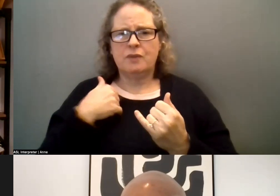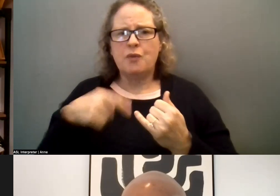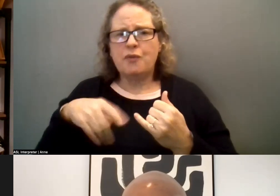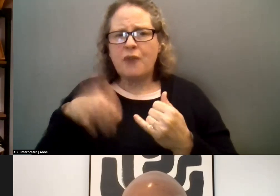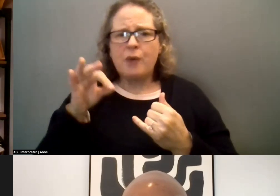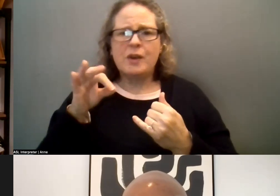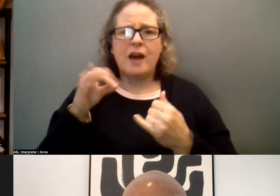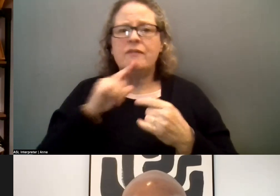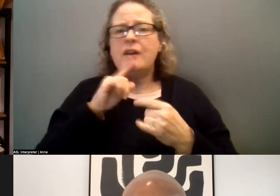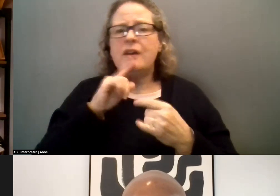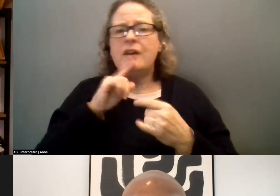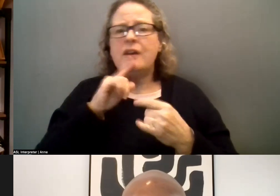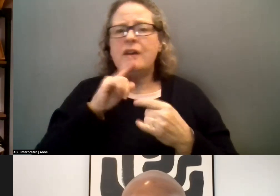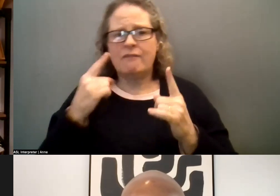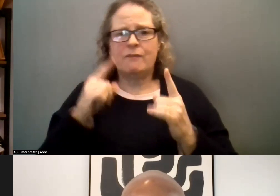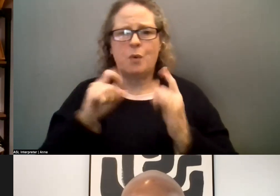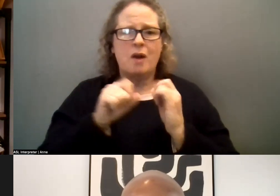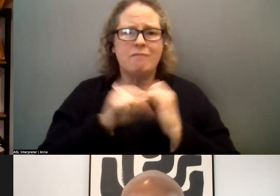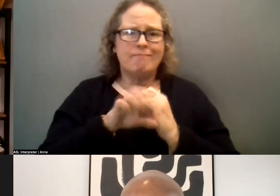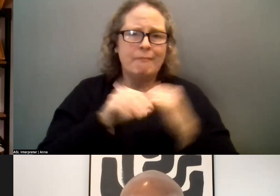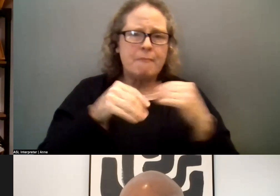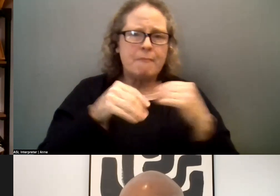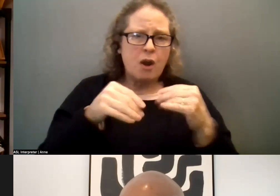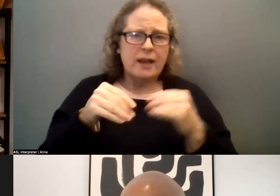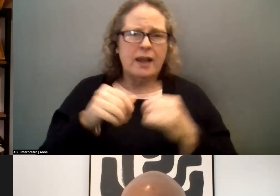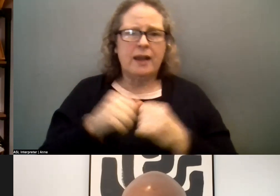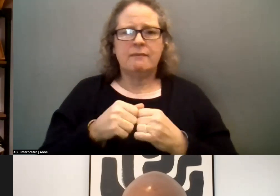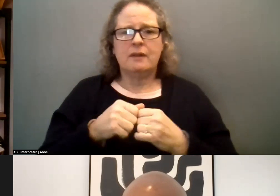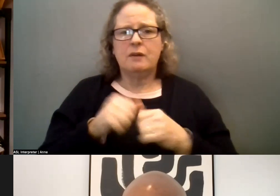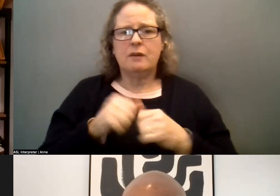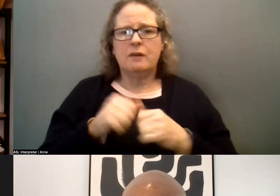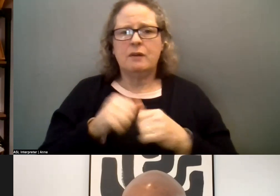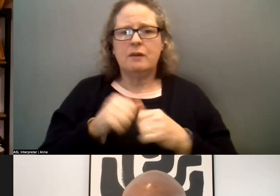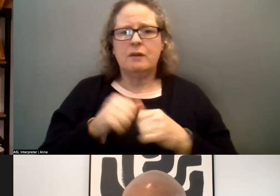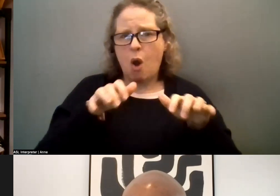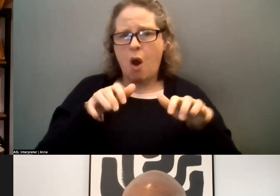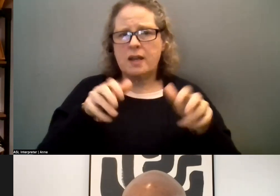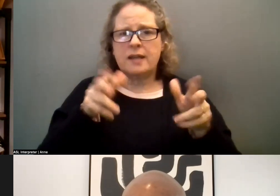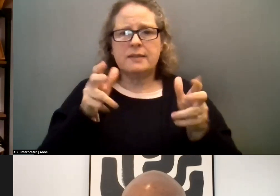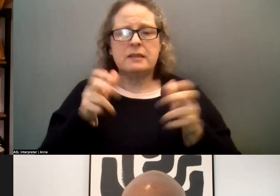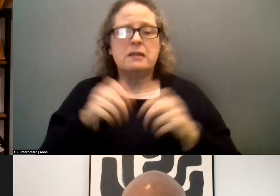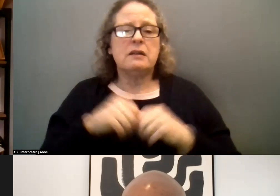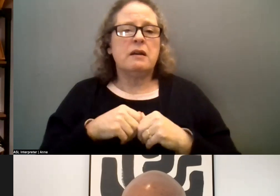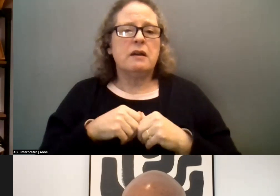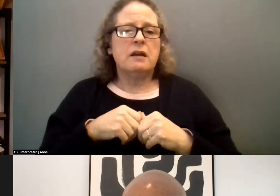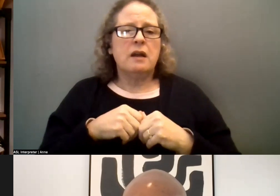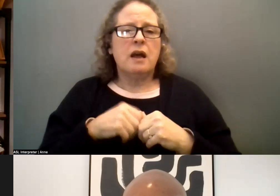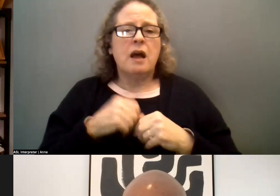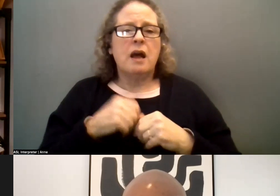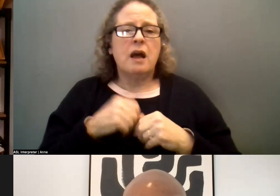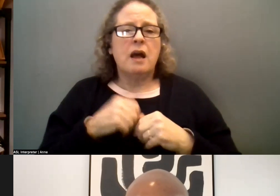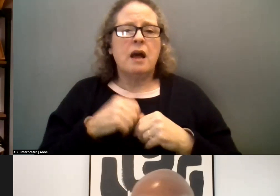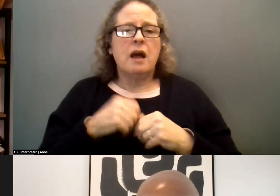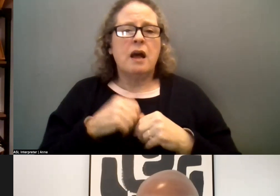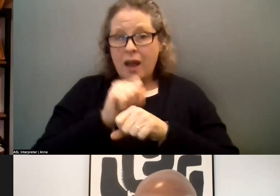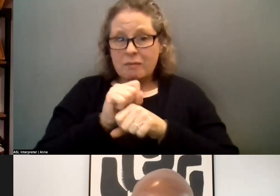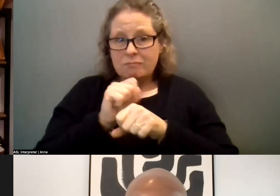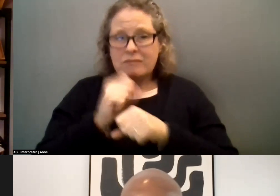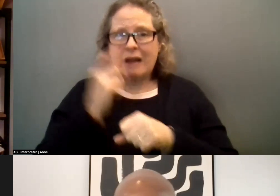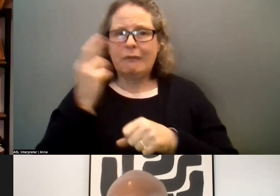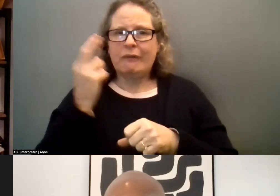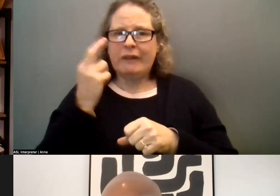realize that there are numerous strategies I could take to reach goals,